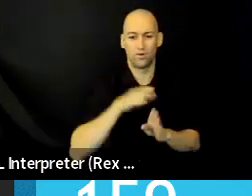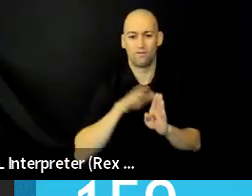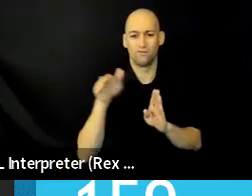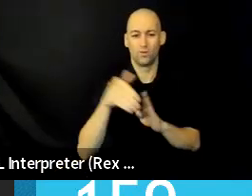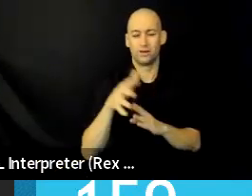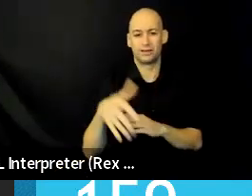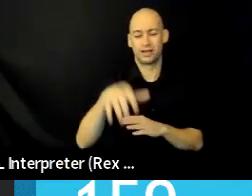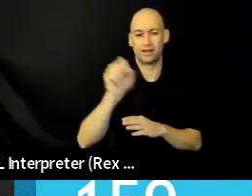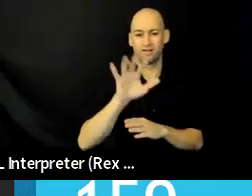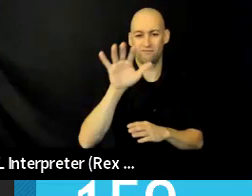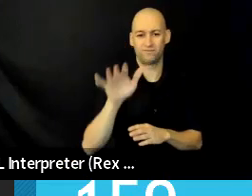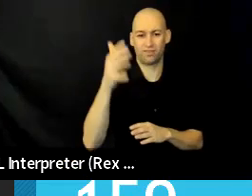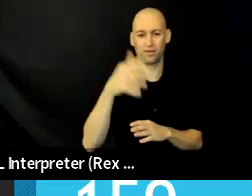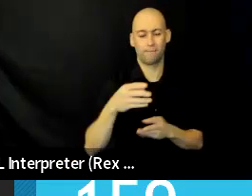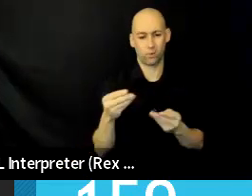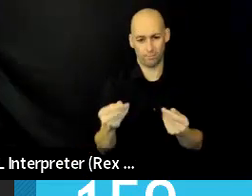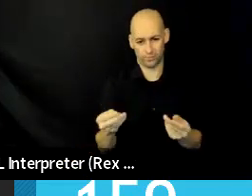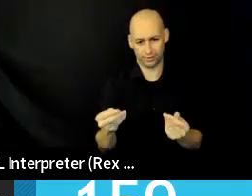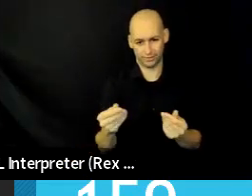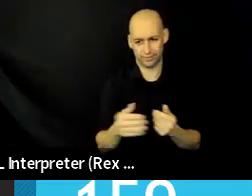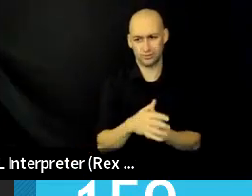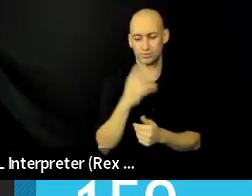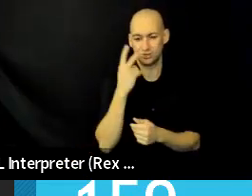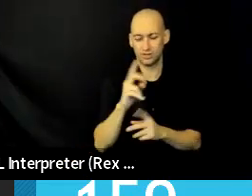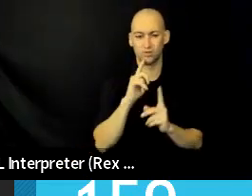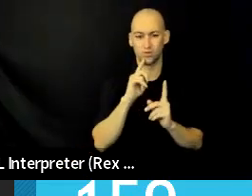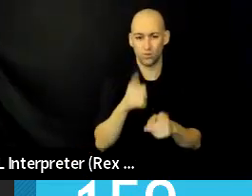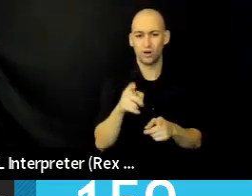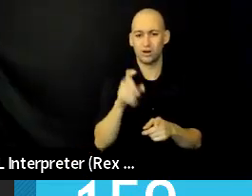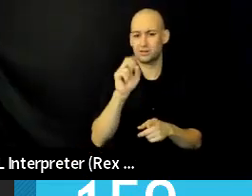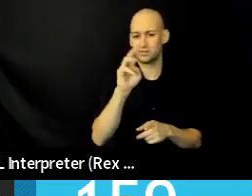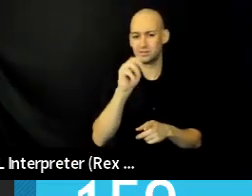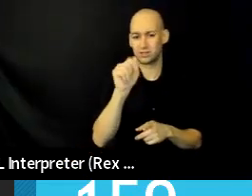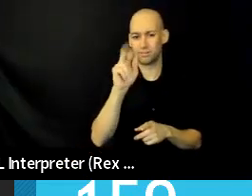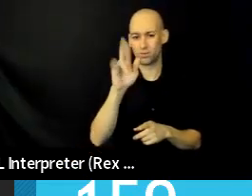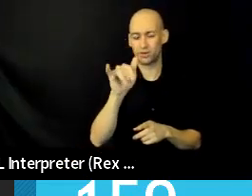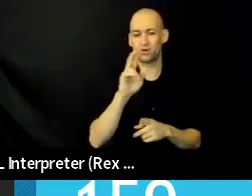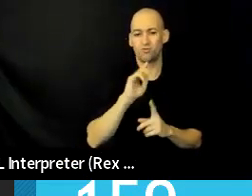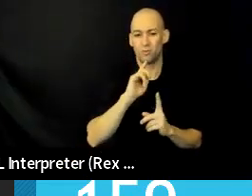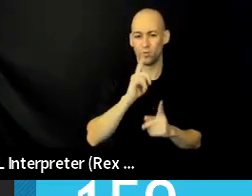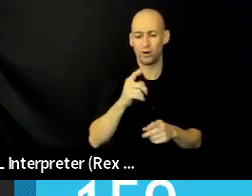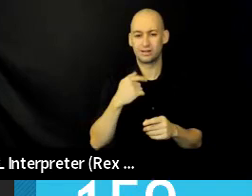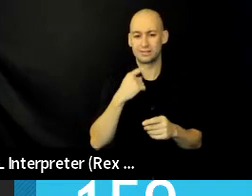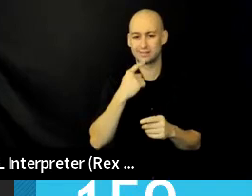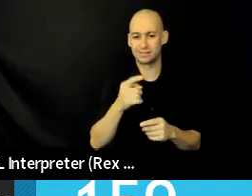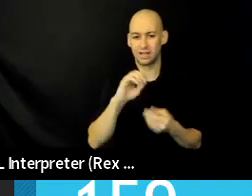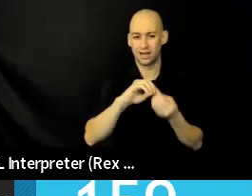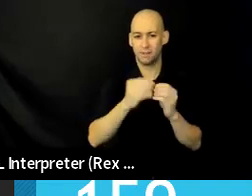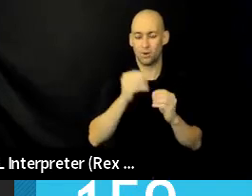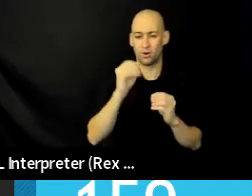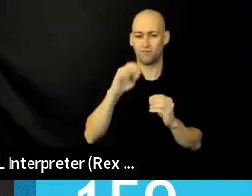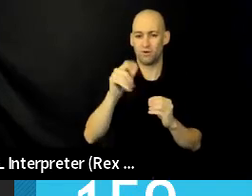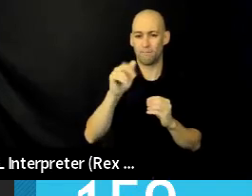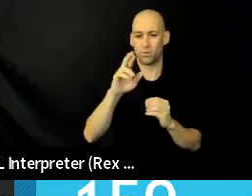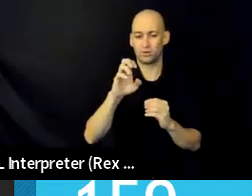property. And if you look at the report that you have, the summary report in the beginning, it says number of parcels. It was